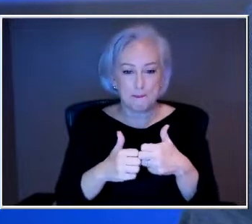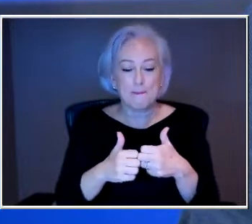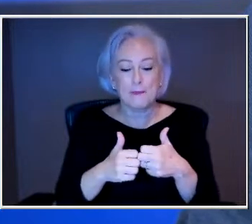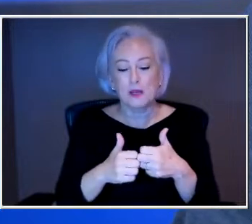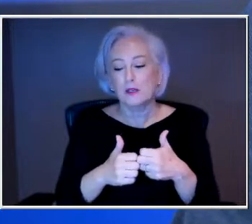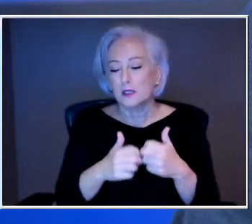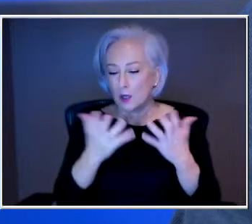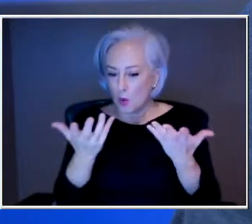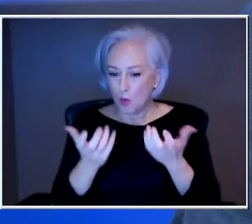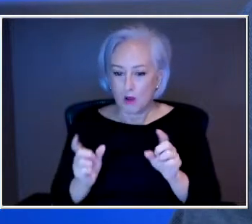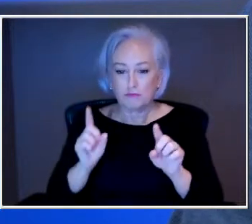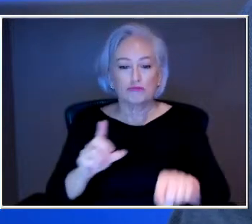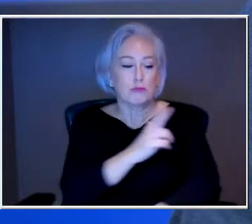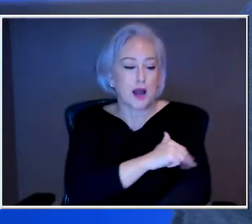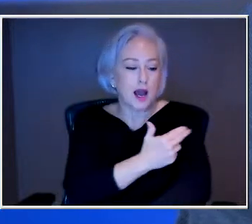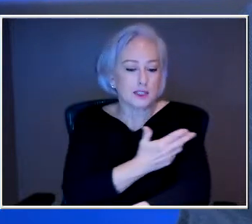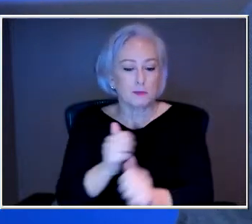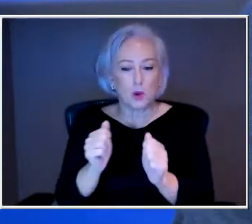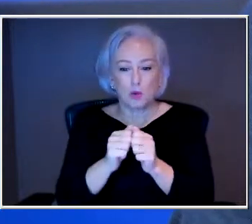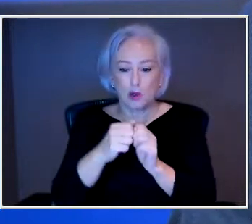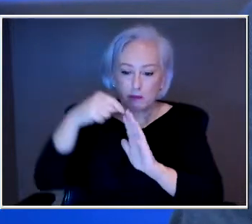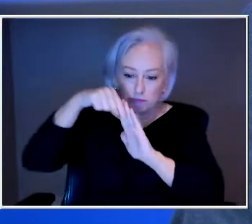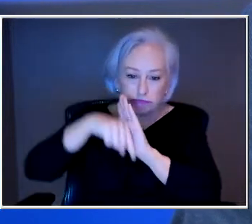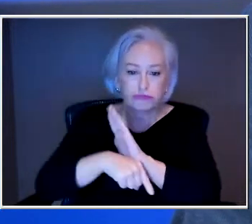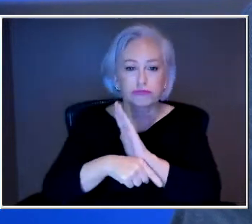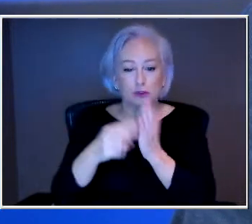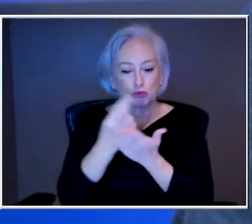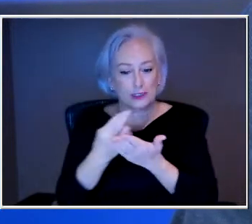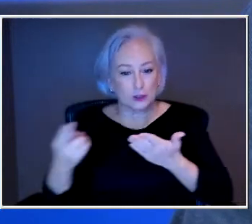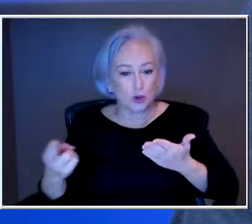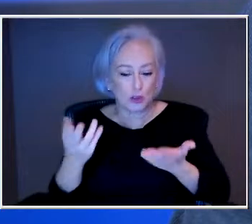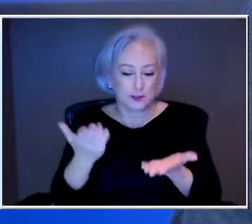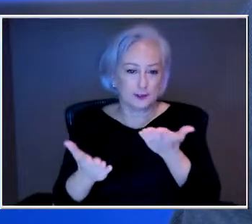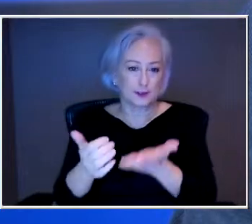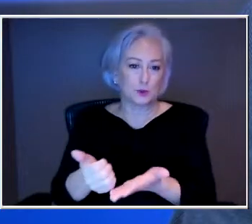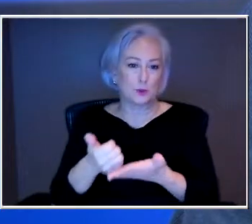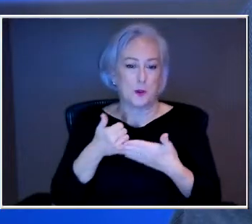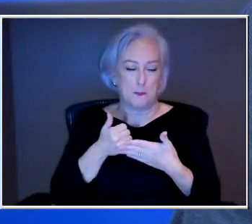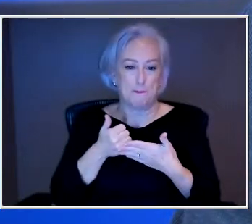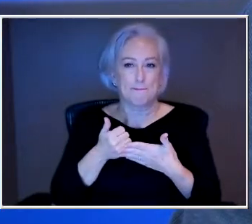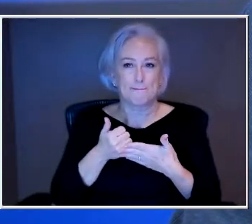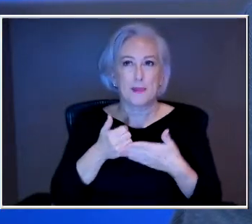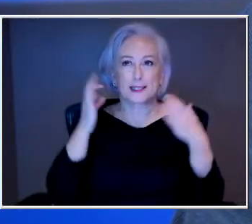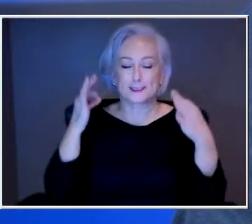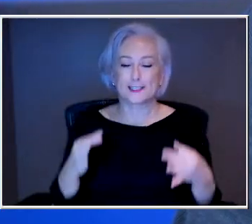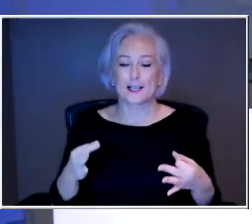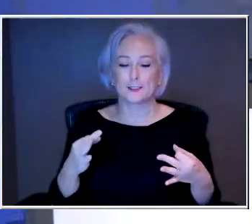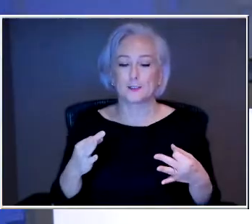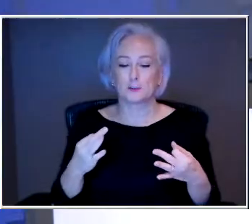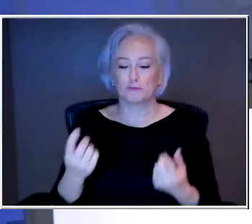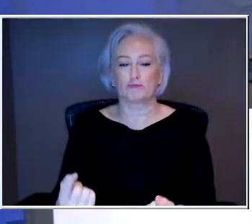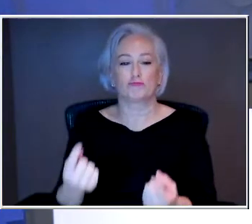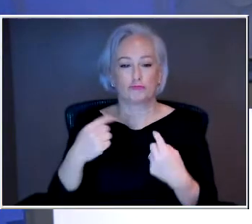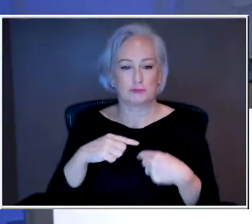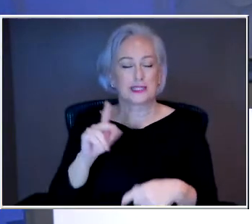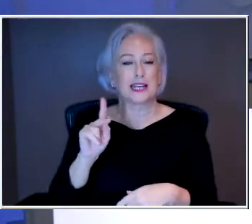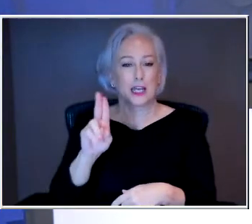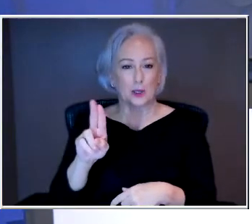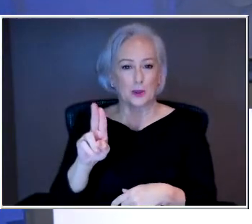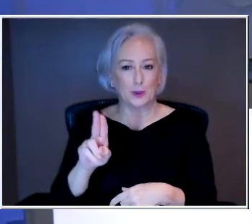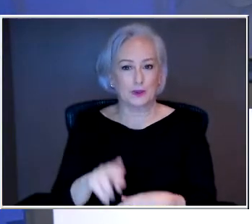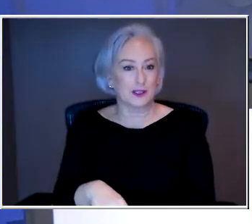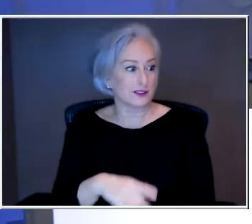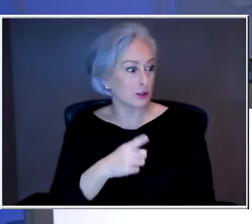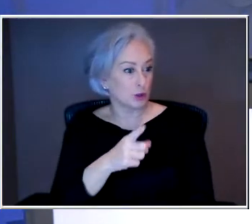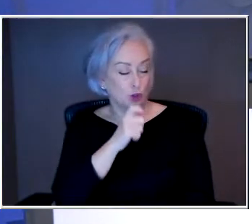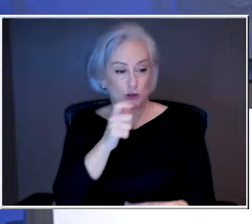access to resources that could potentially help me. So that's when I made the decision to come here. So. You weren't making these decisions alone